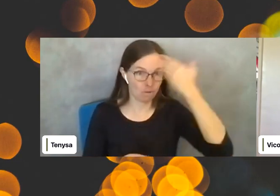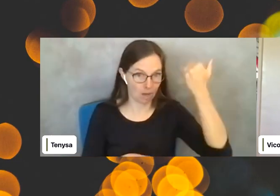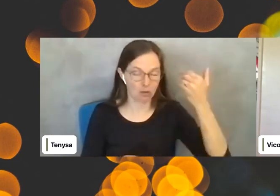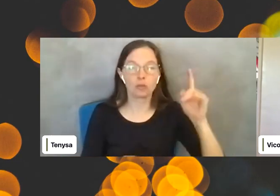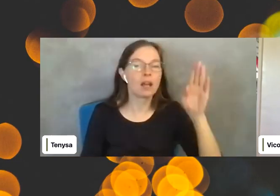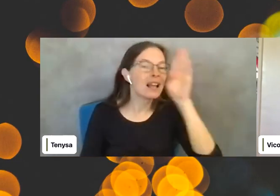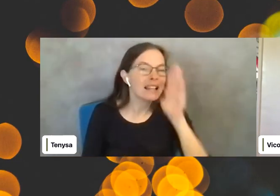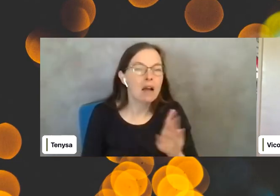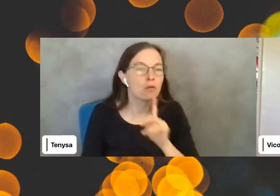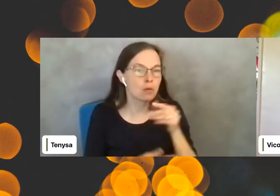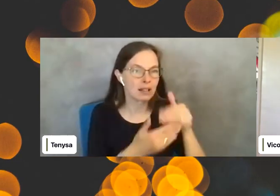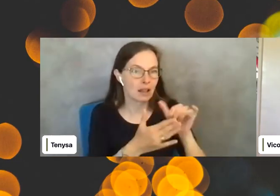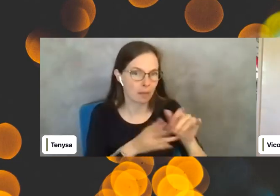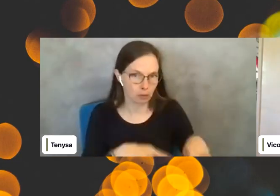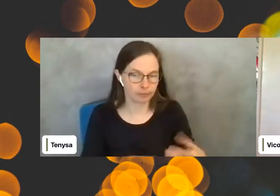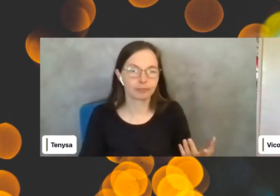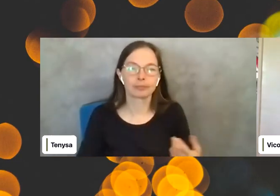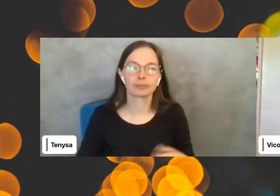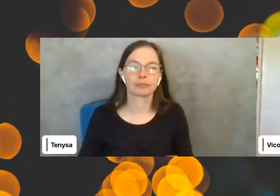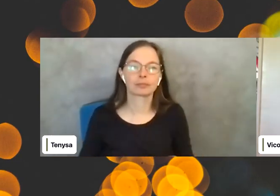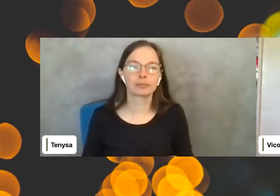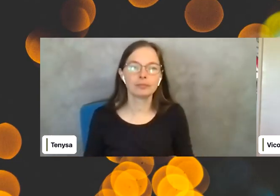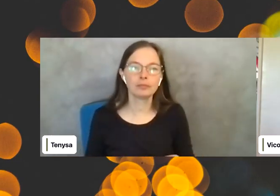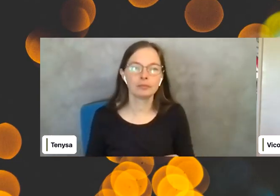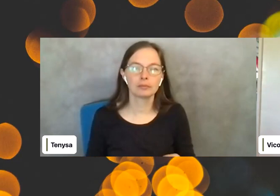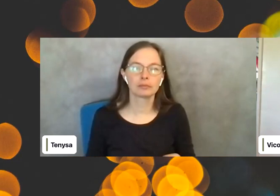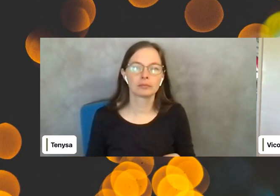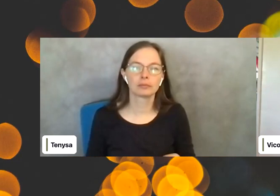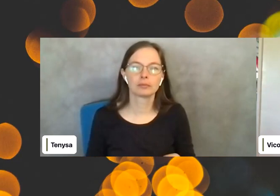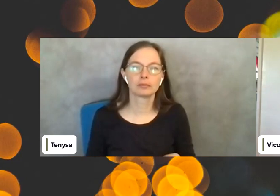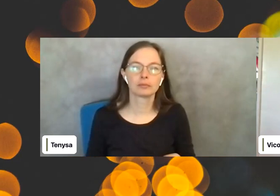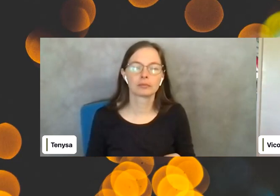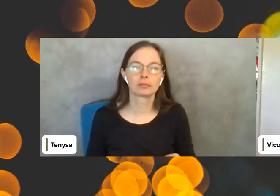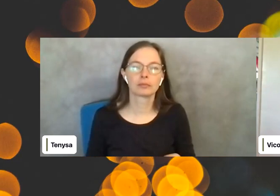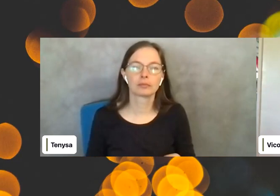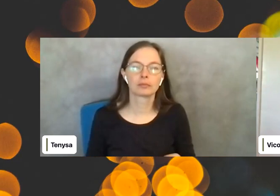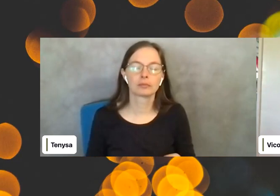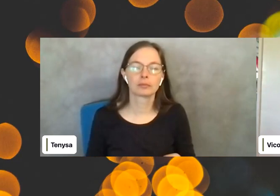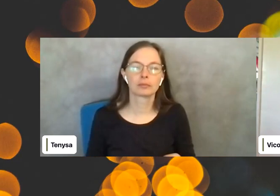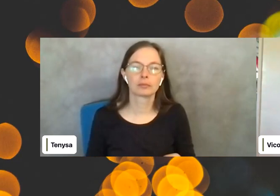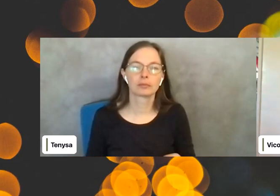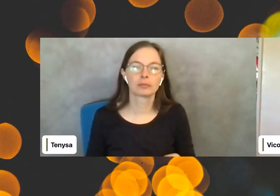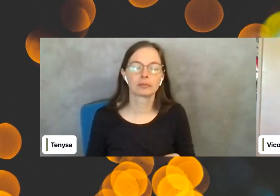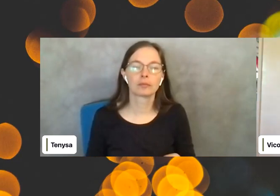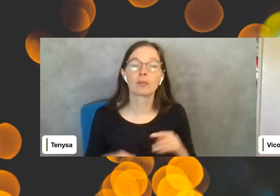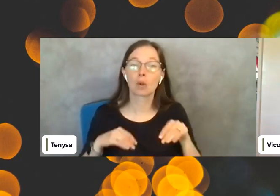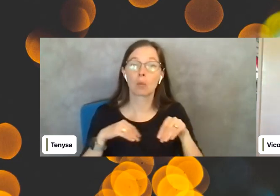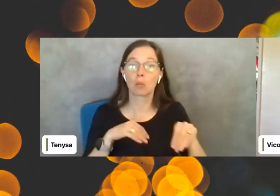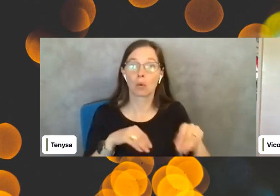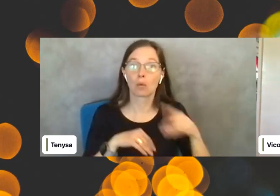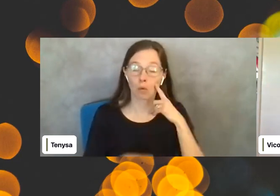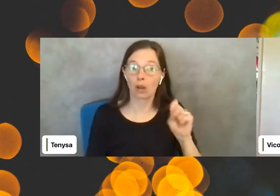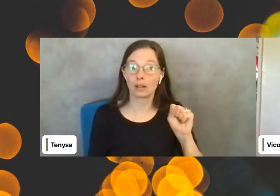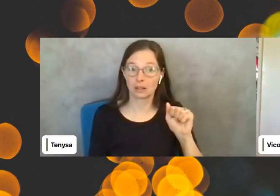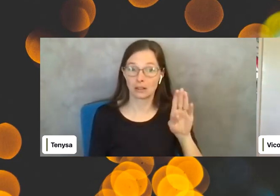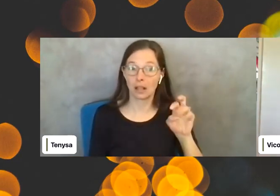near that person. And then, so in motions for saber fencing, if